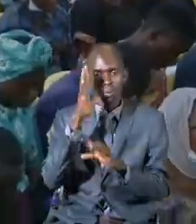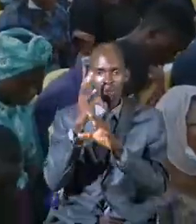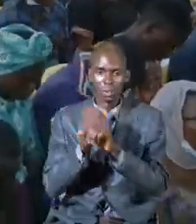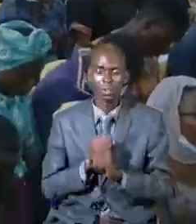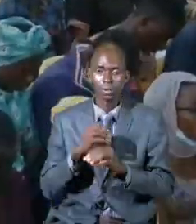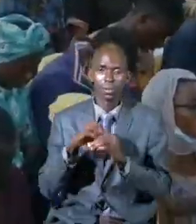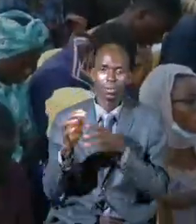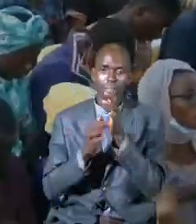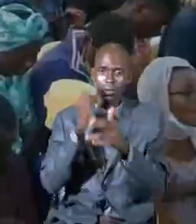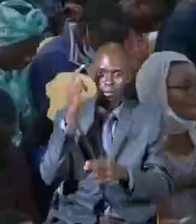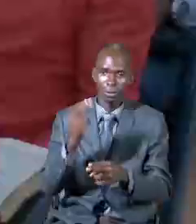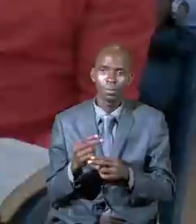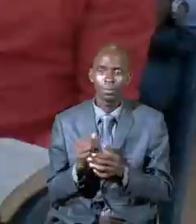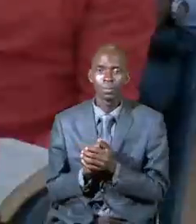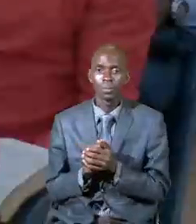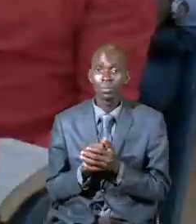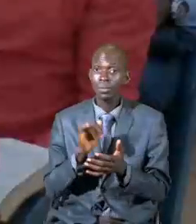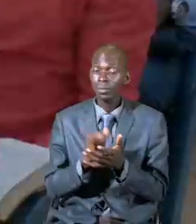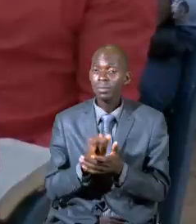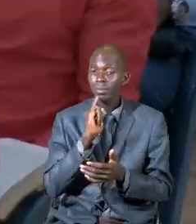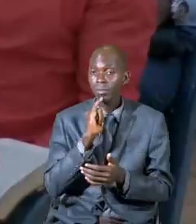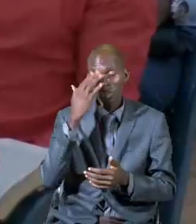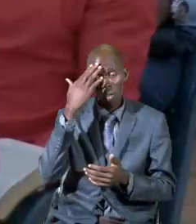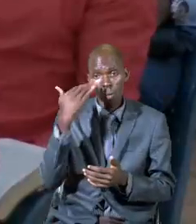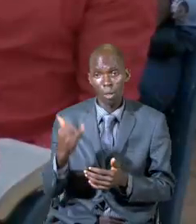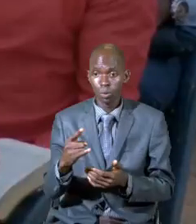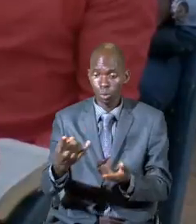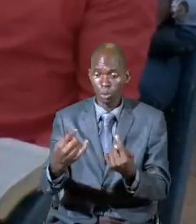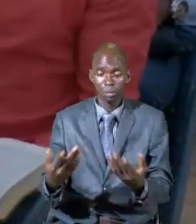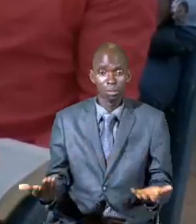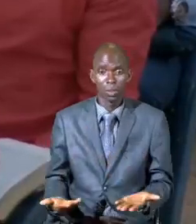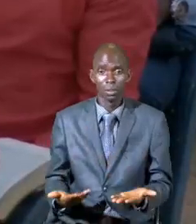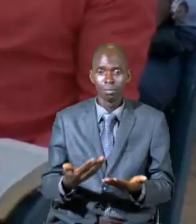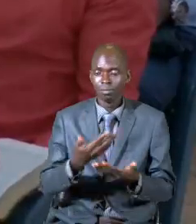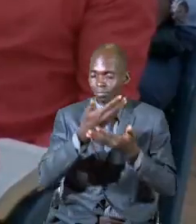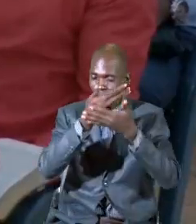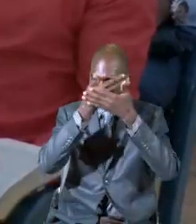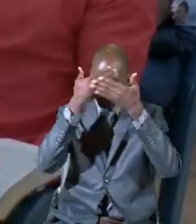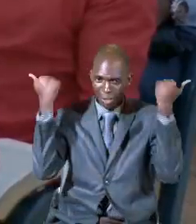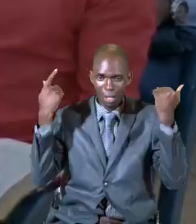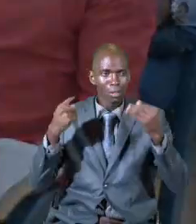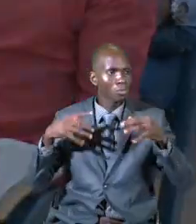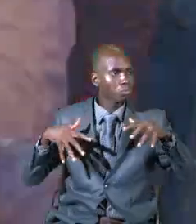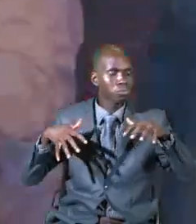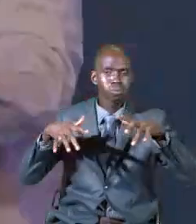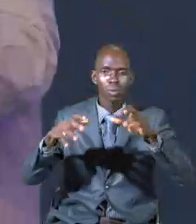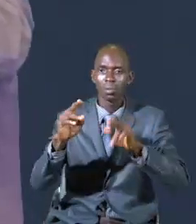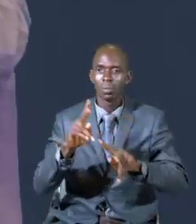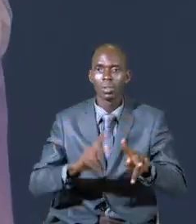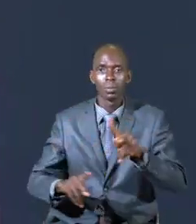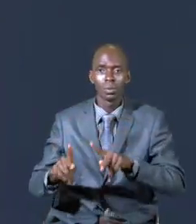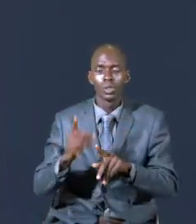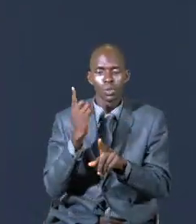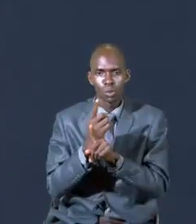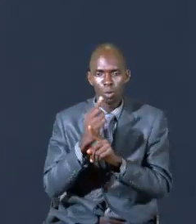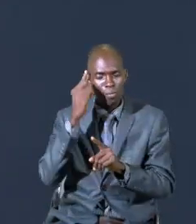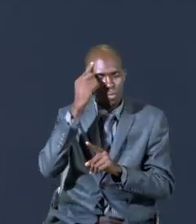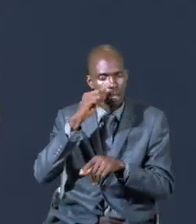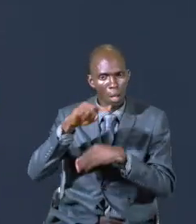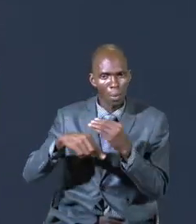That's why you came here. Forget the crowd. Think about yourself